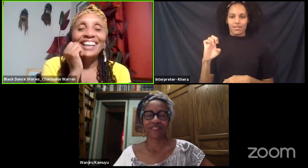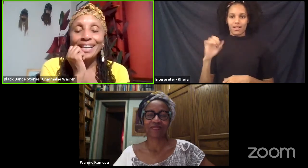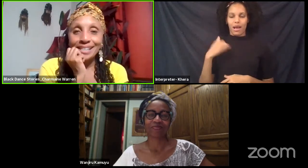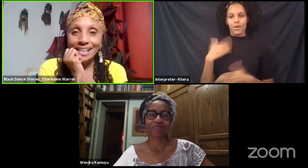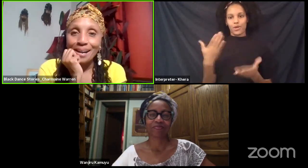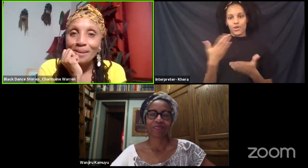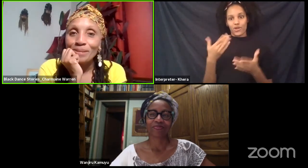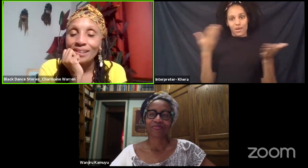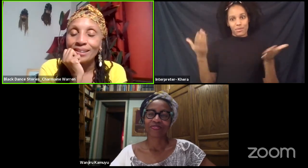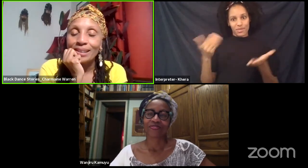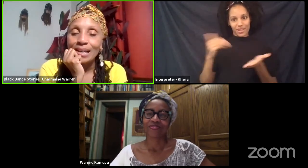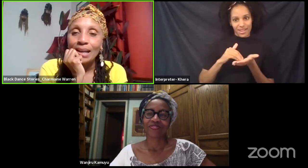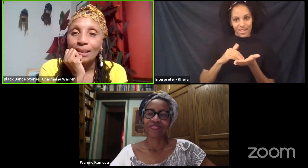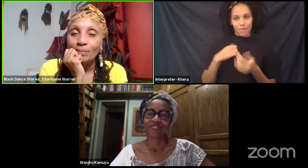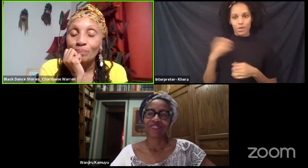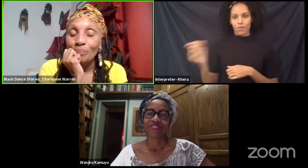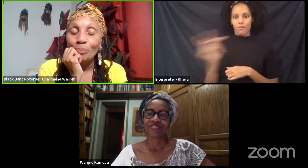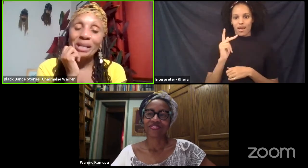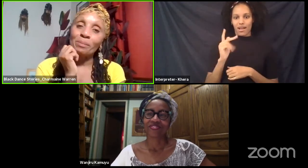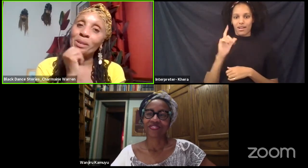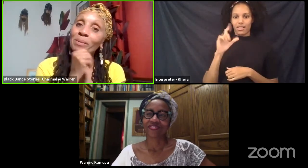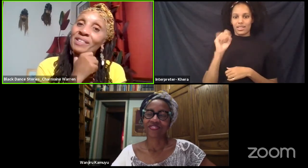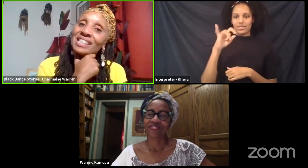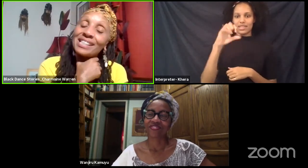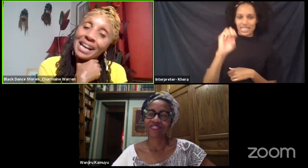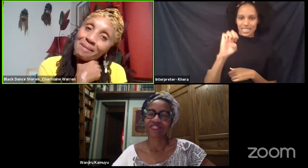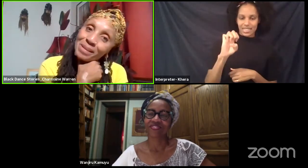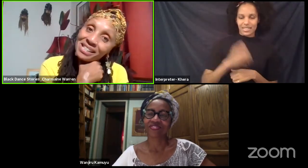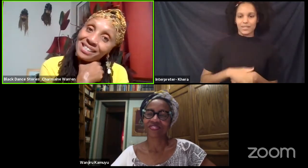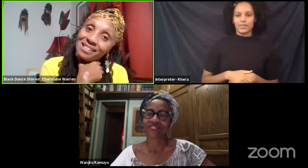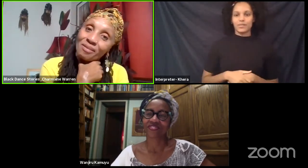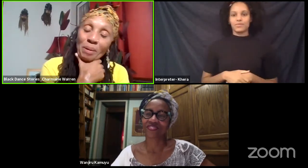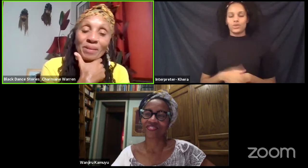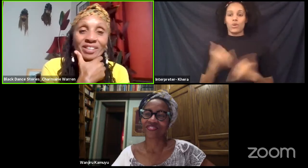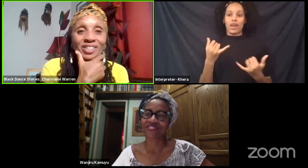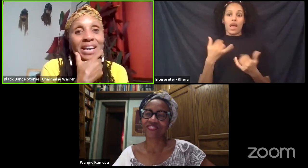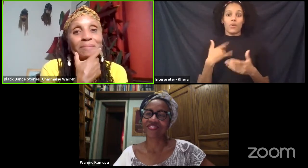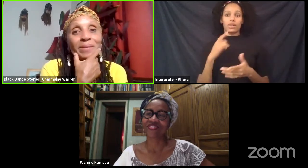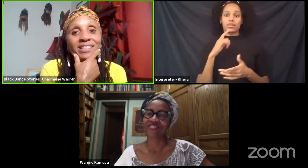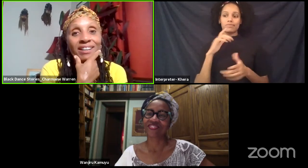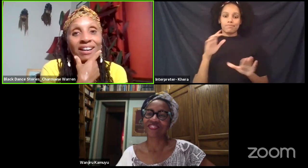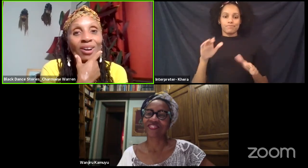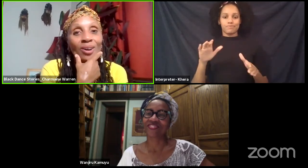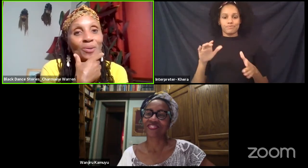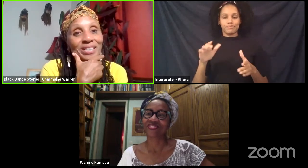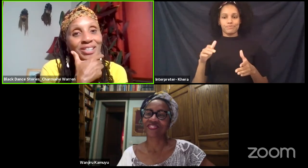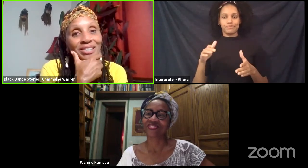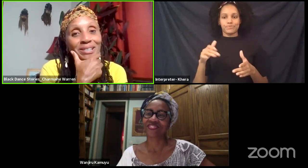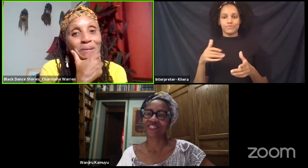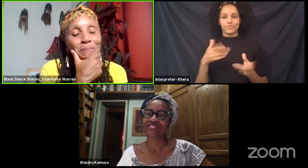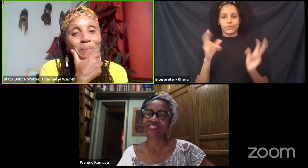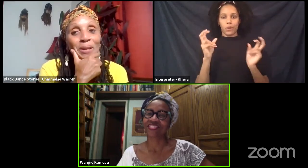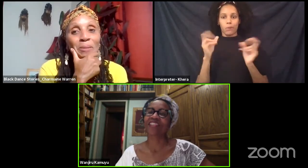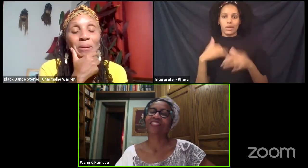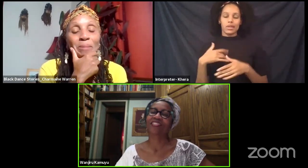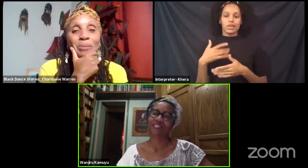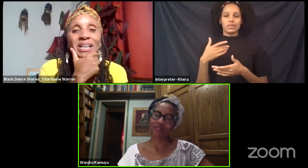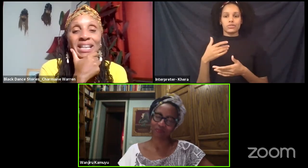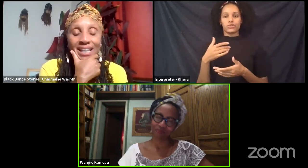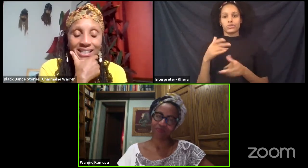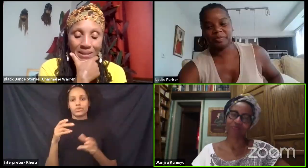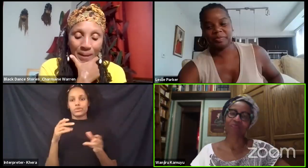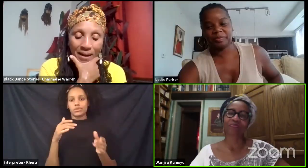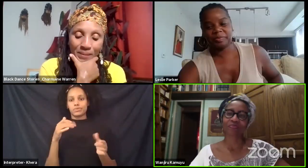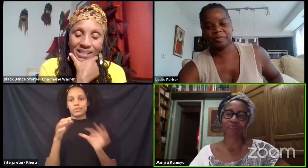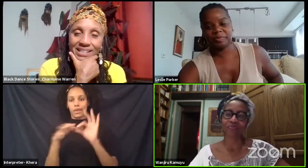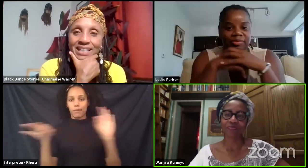and it's time to bring up some of the statements. Remember their statements. They're not all questions. Yes. But